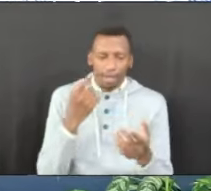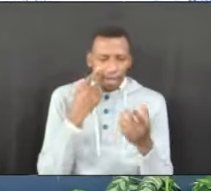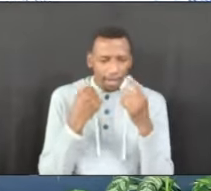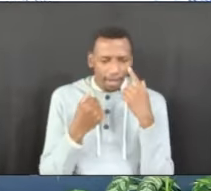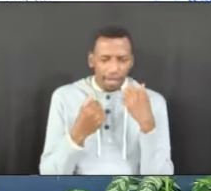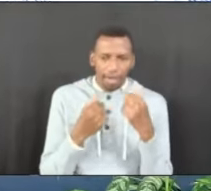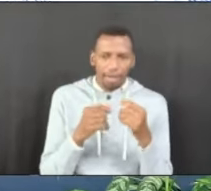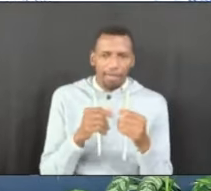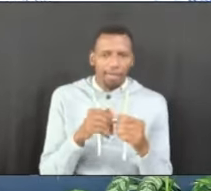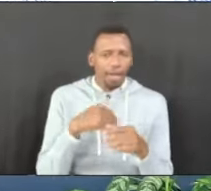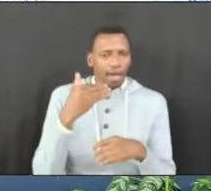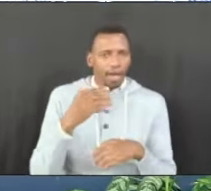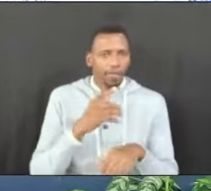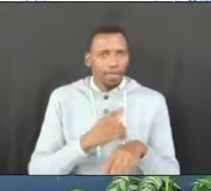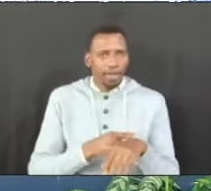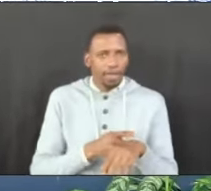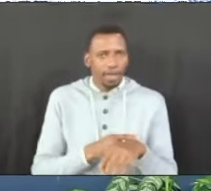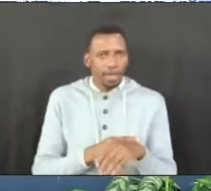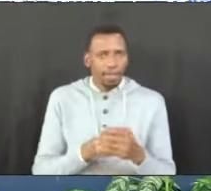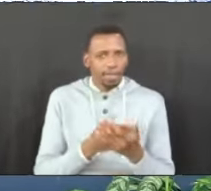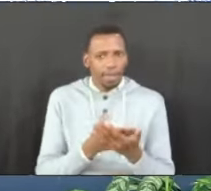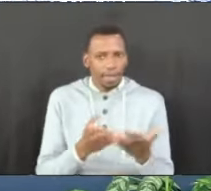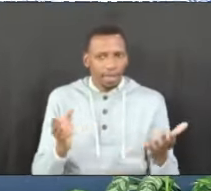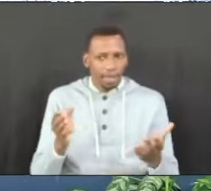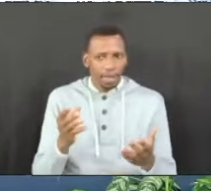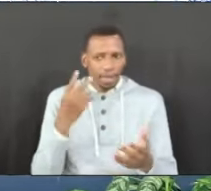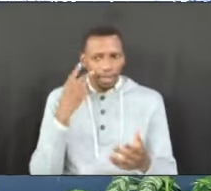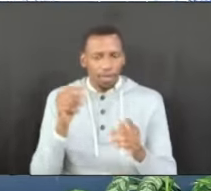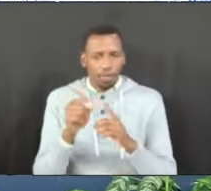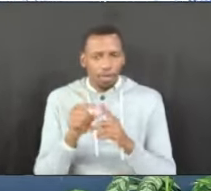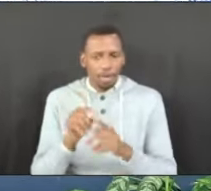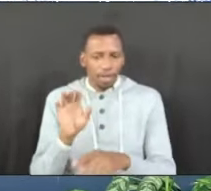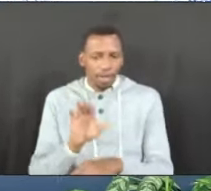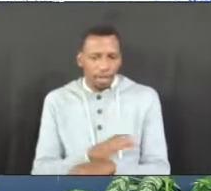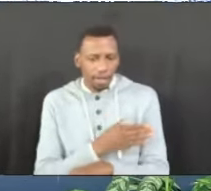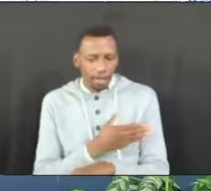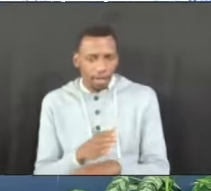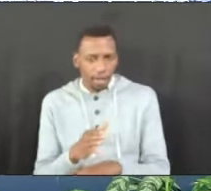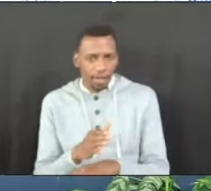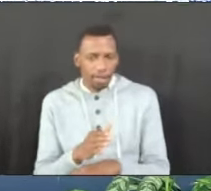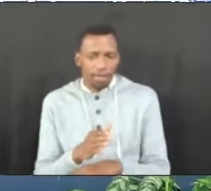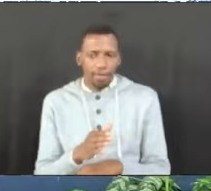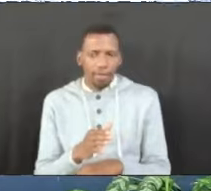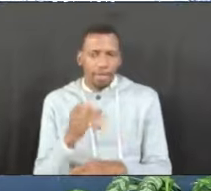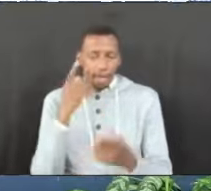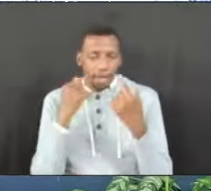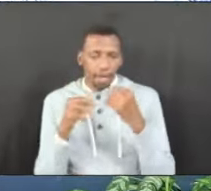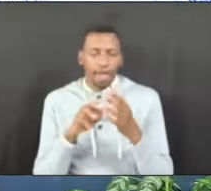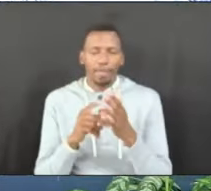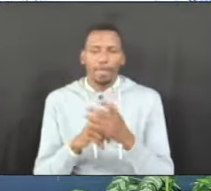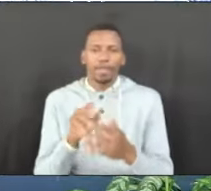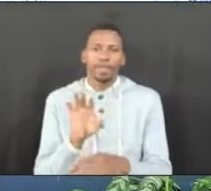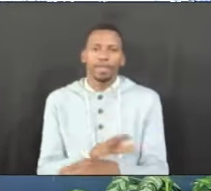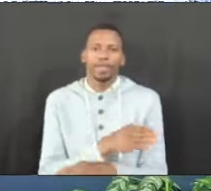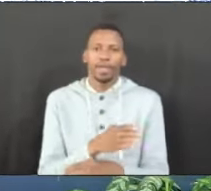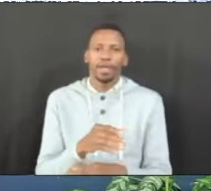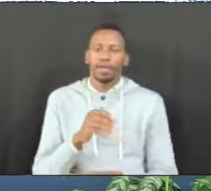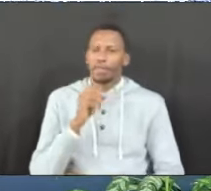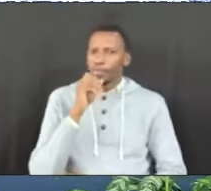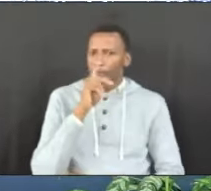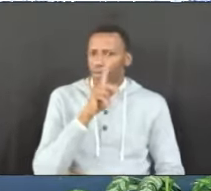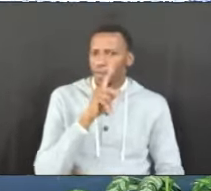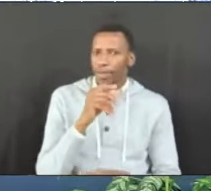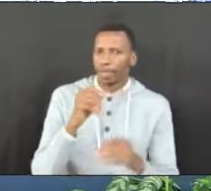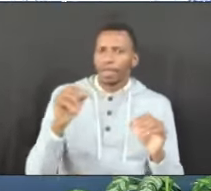word cry in Revelation, it says they sung in a loud voice. Salvation belongs to our